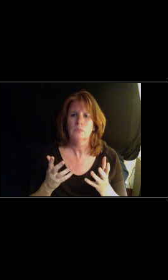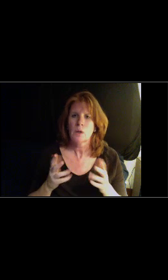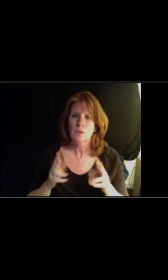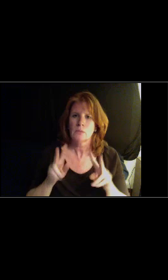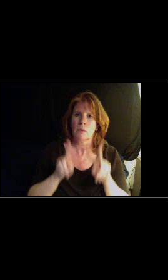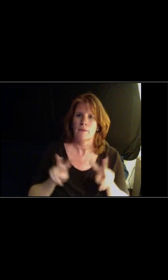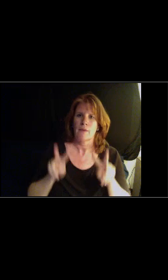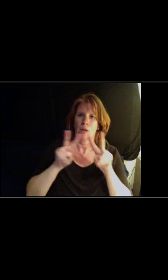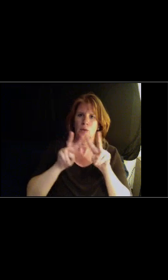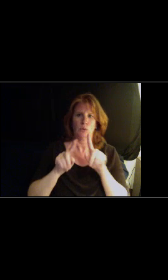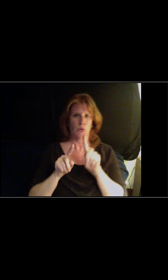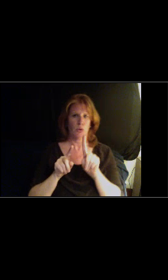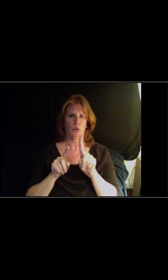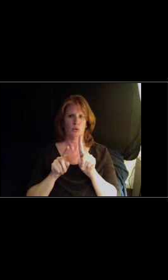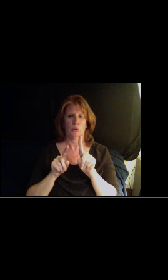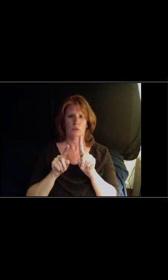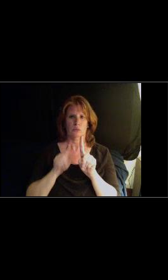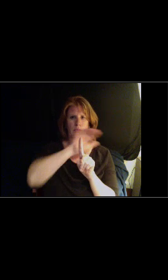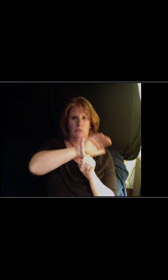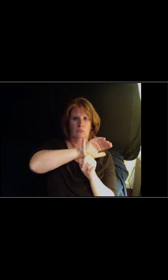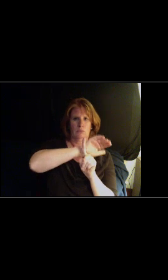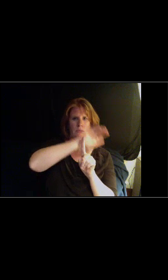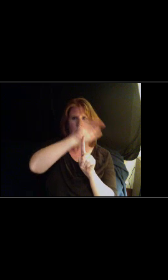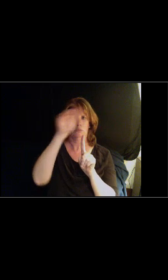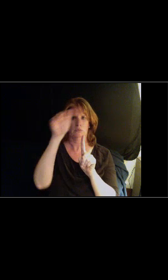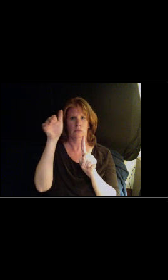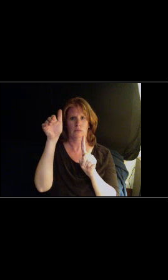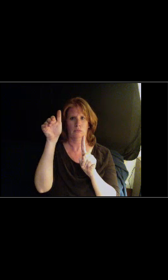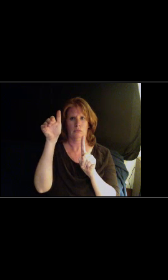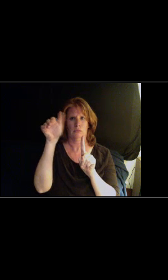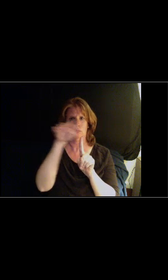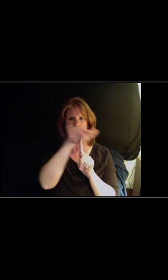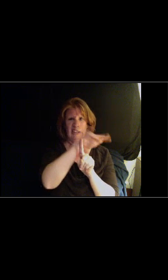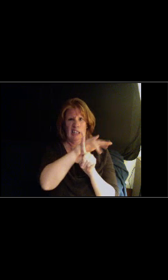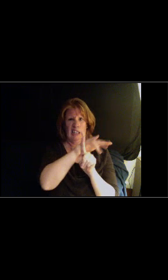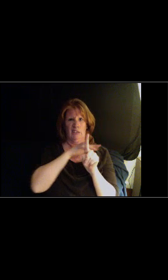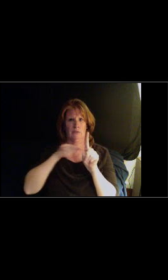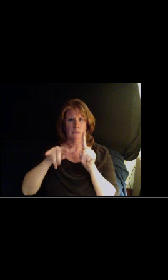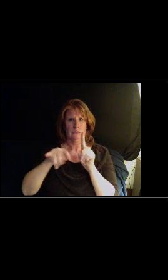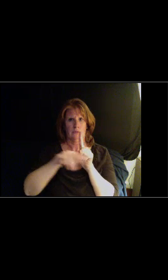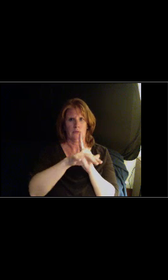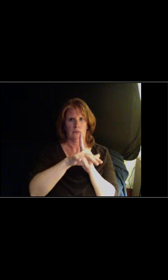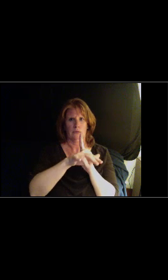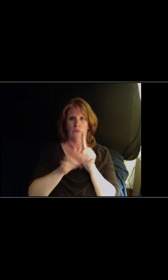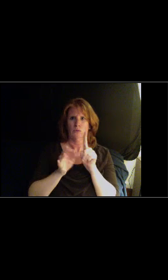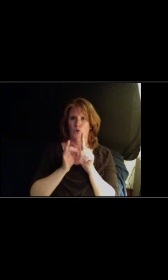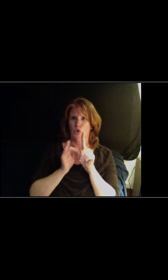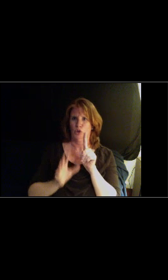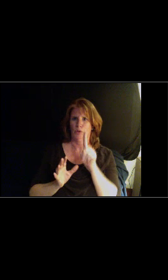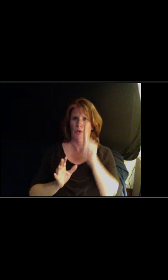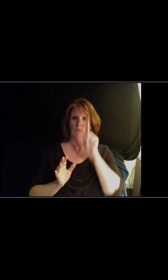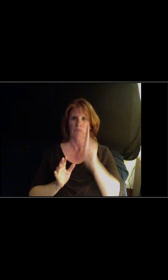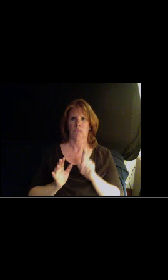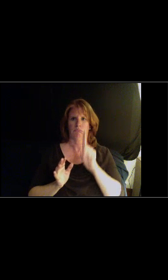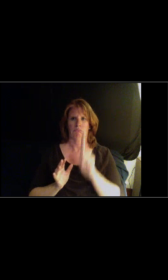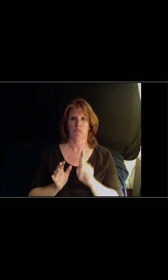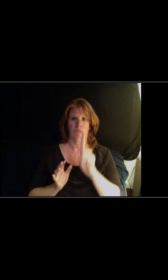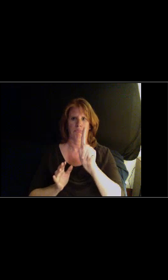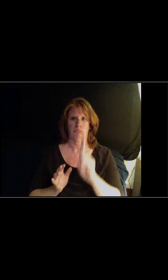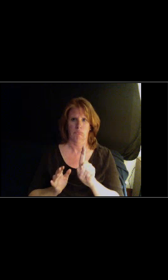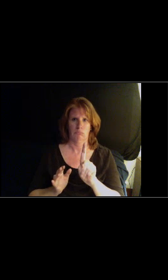The metaphor of being a team member, again, going back to the values behind that, often the values